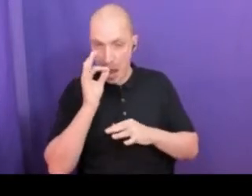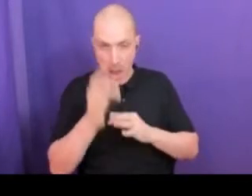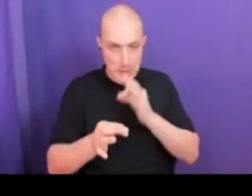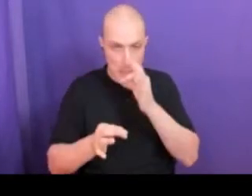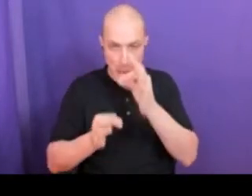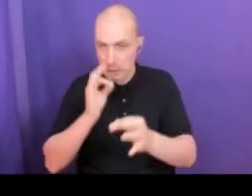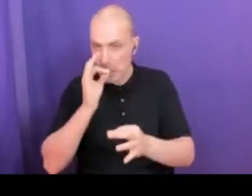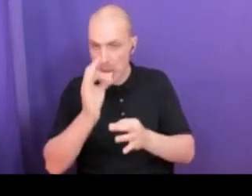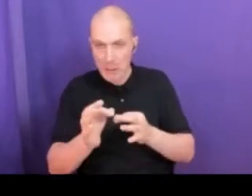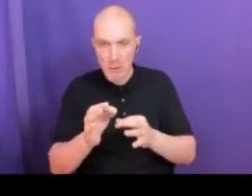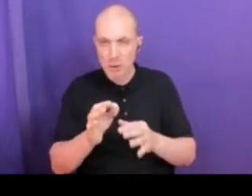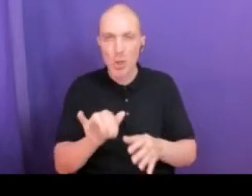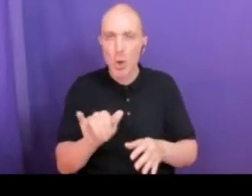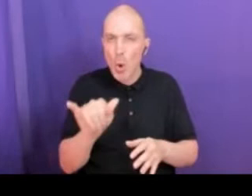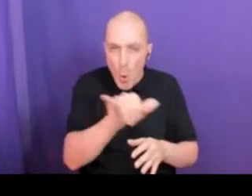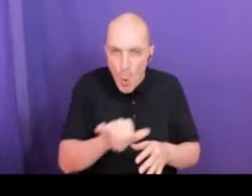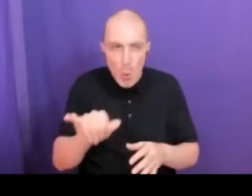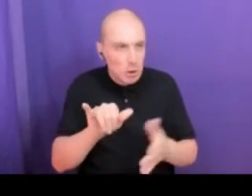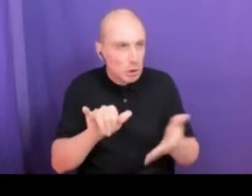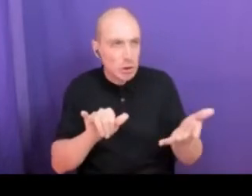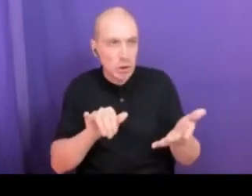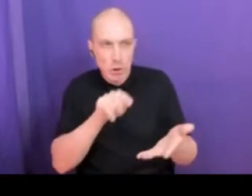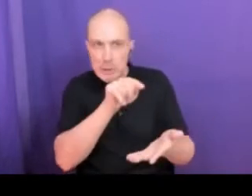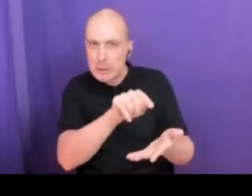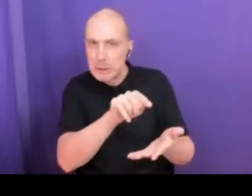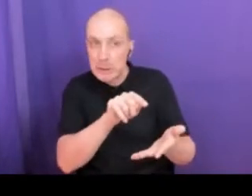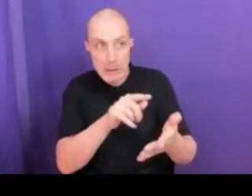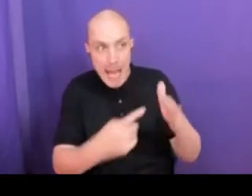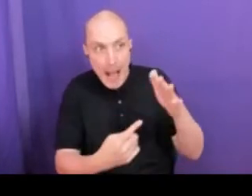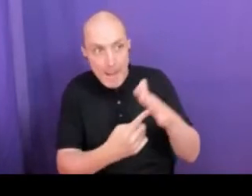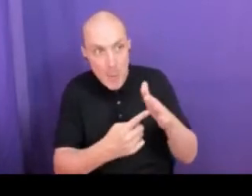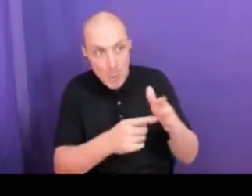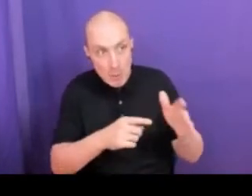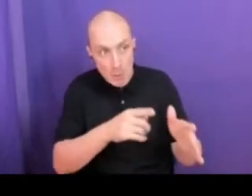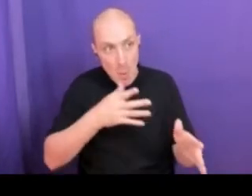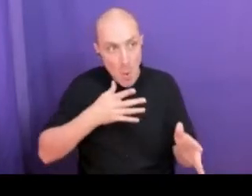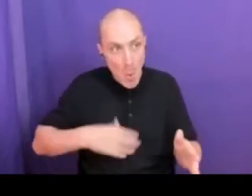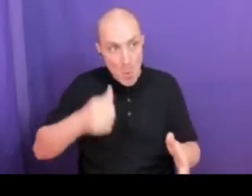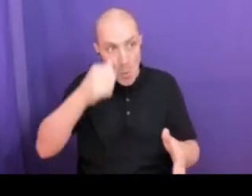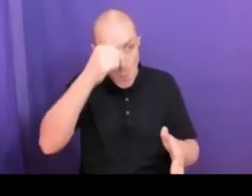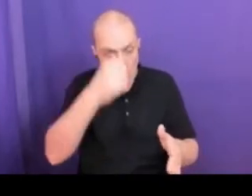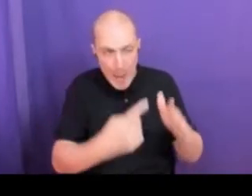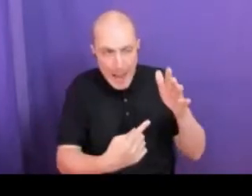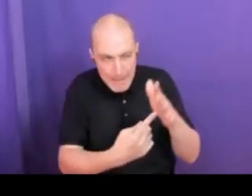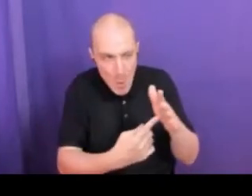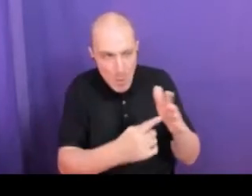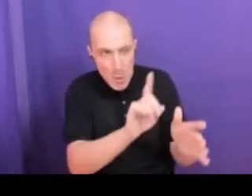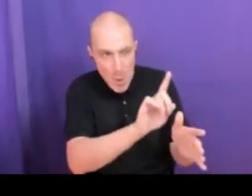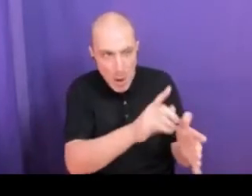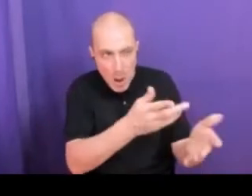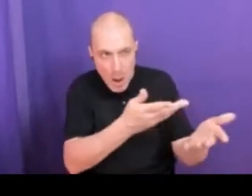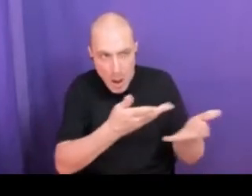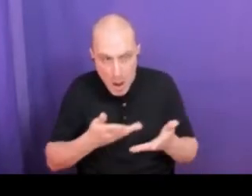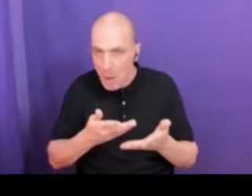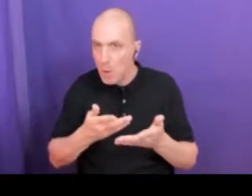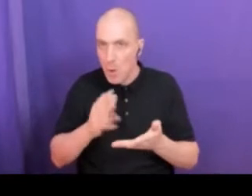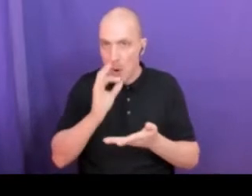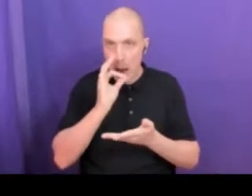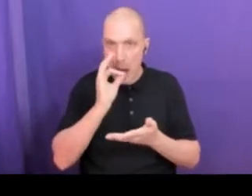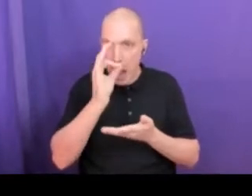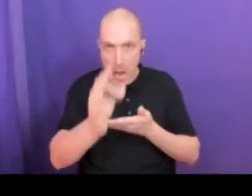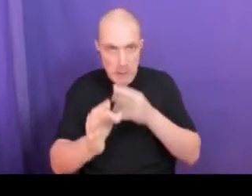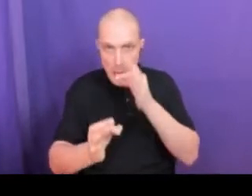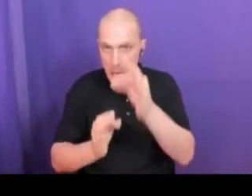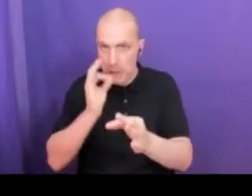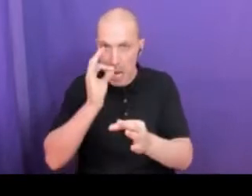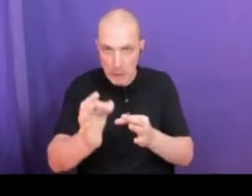to the clinics, which questions we needed to really ask most importantly, and then we narrowed that right down. It was run as